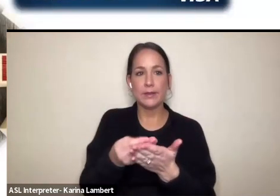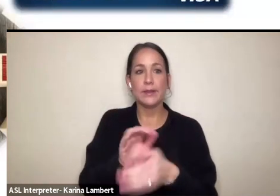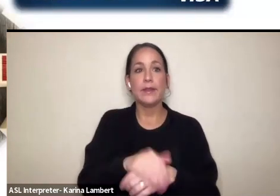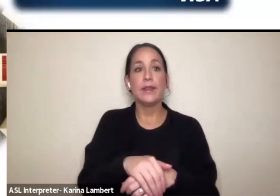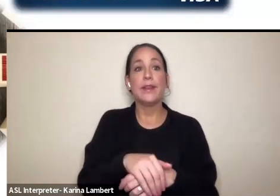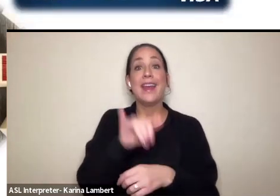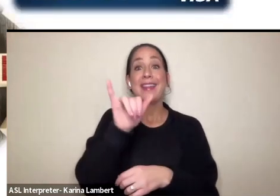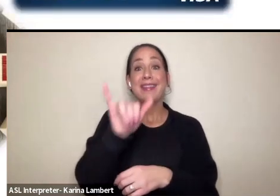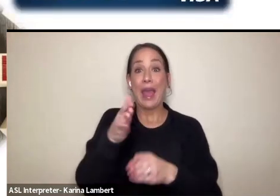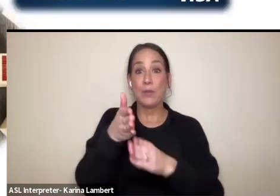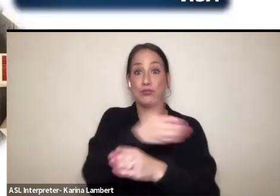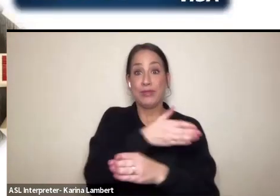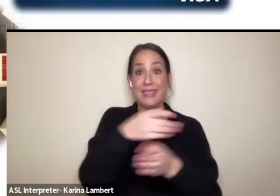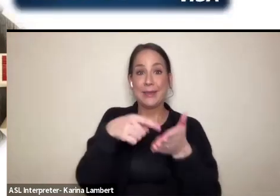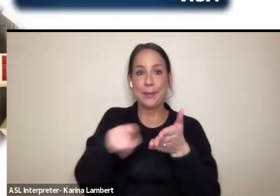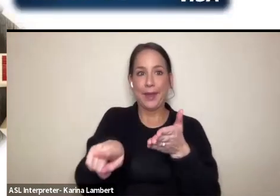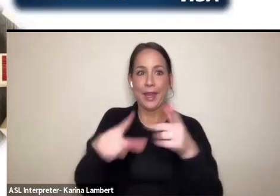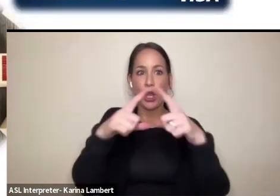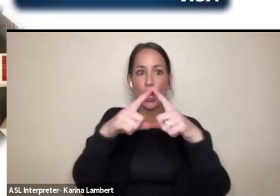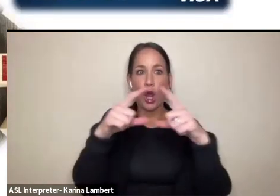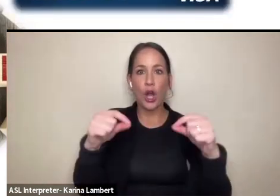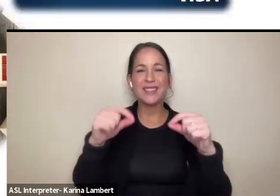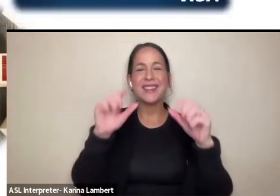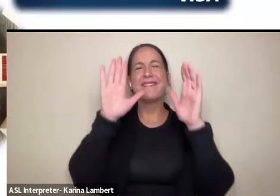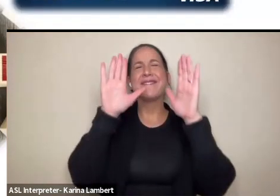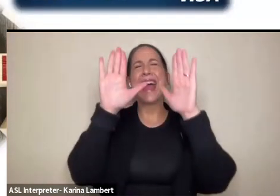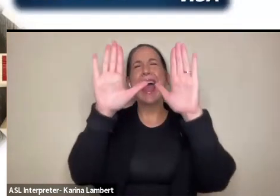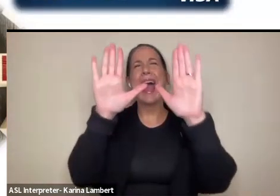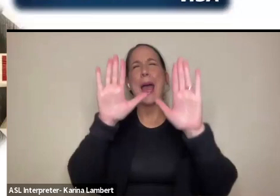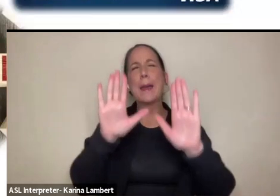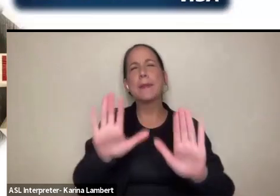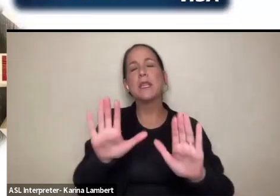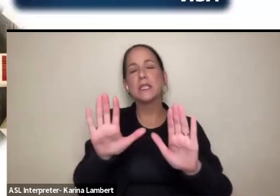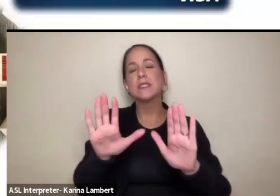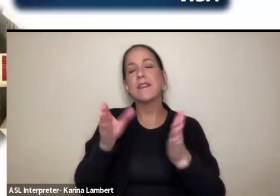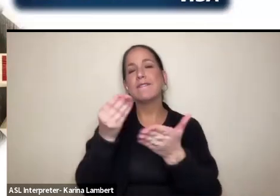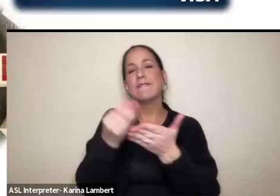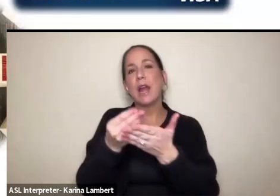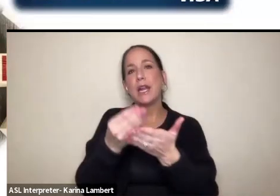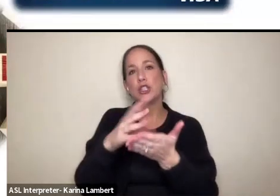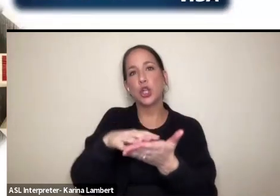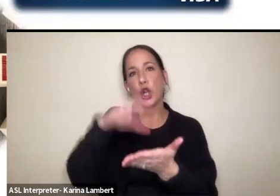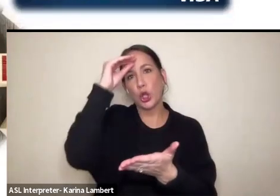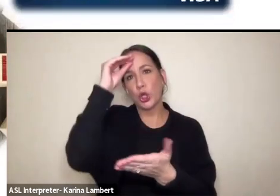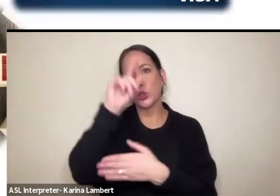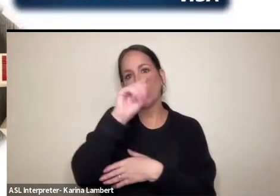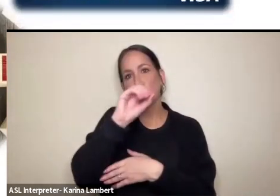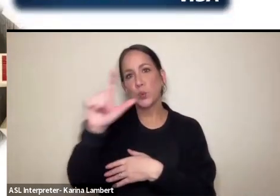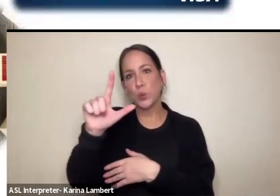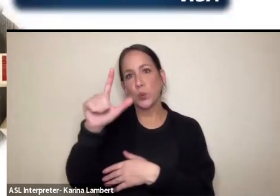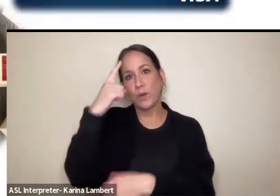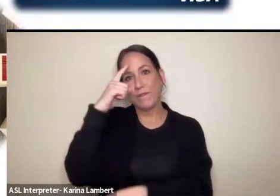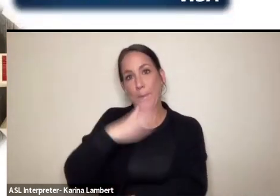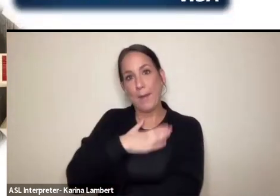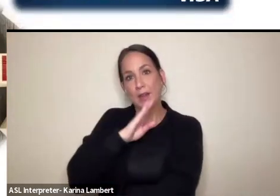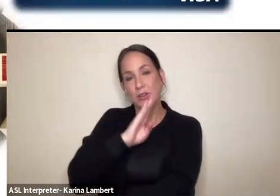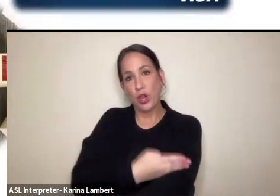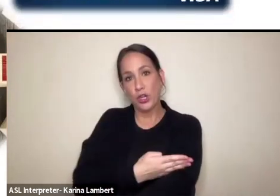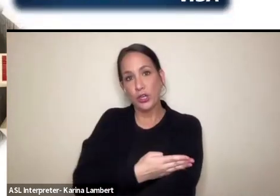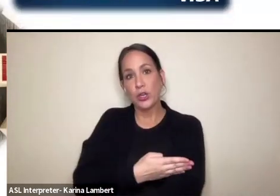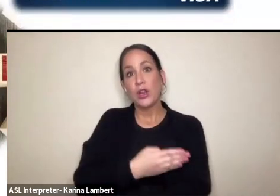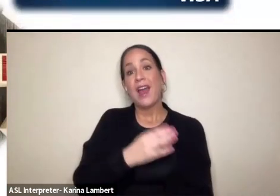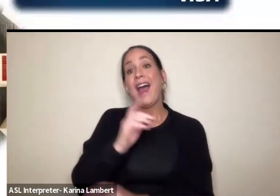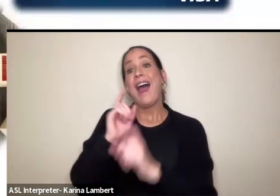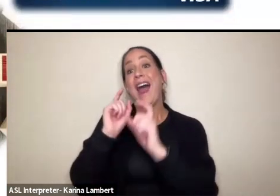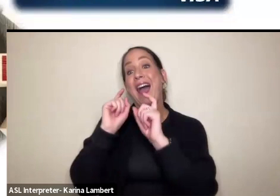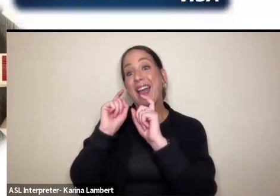a fabulous financial literacy tool for my daughter. We got it for her when she was 16, and I gave it to